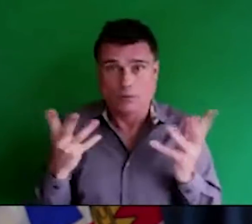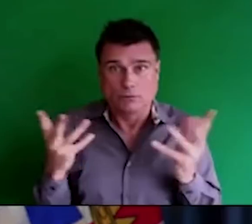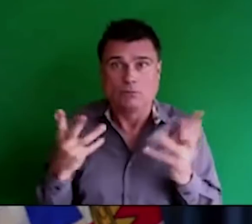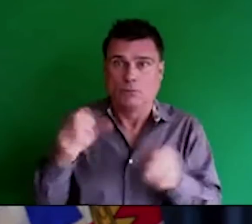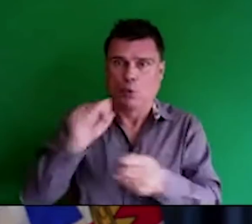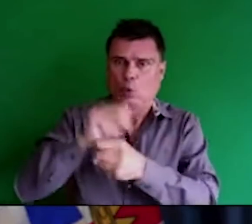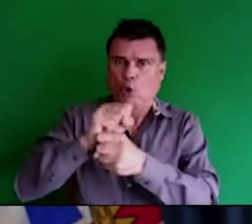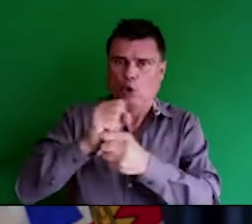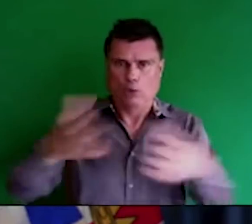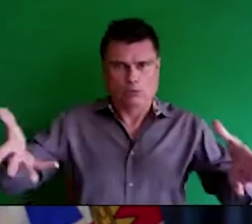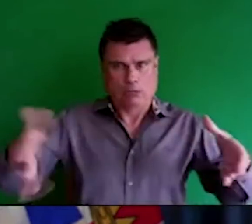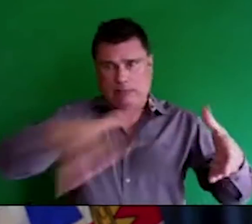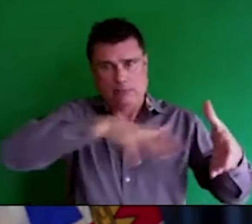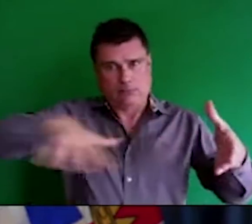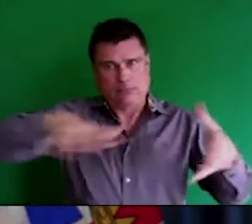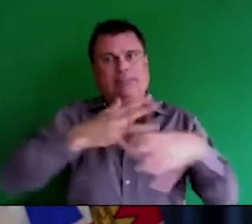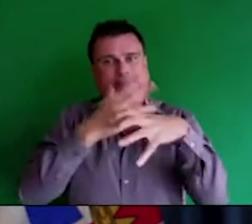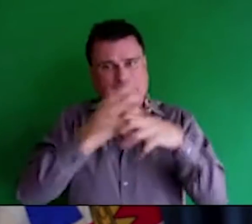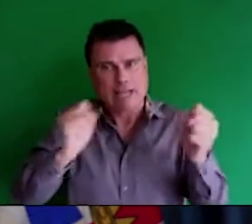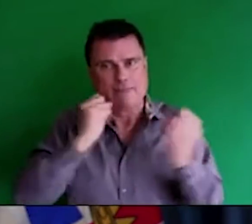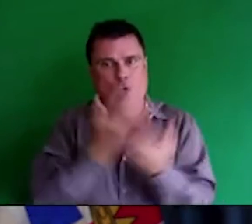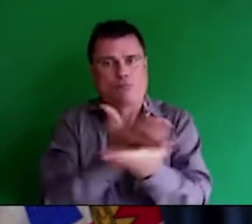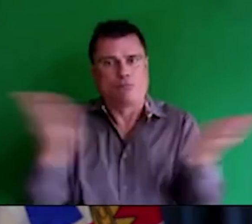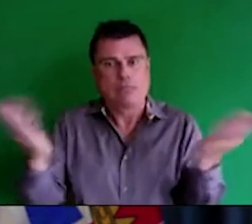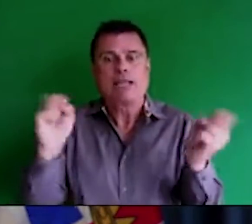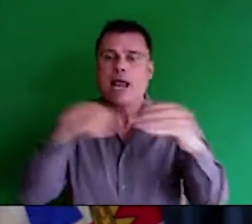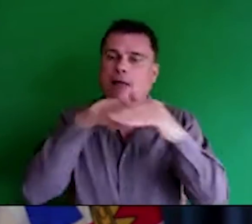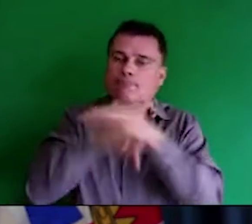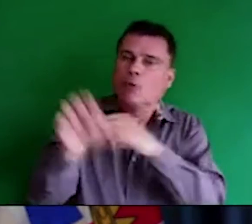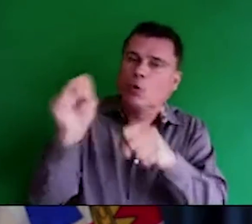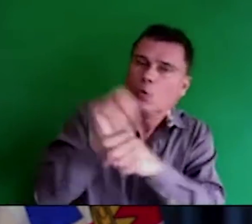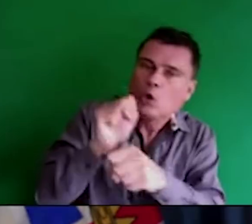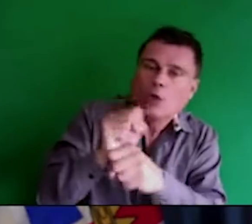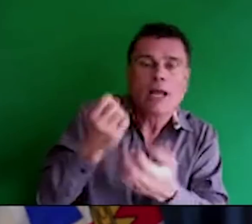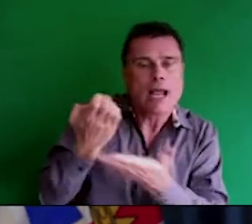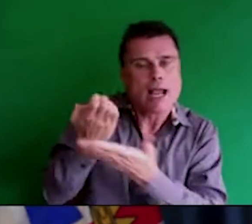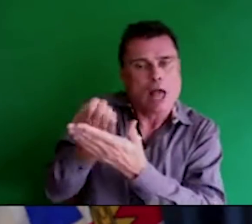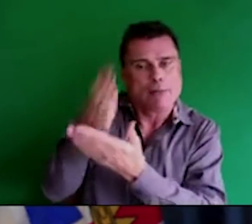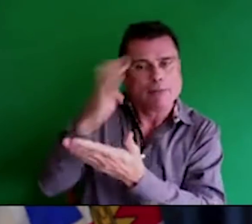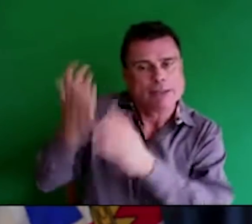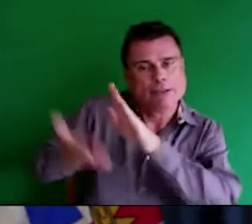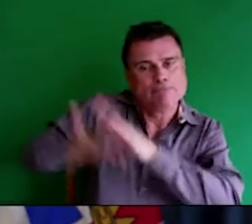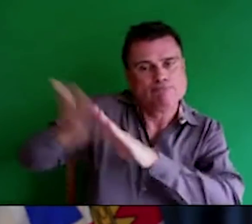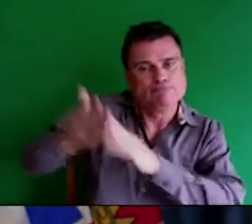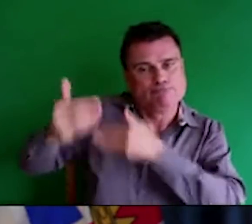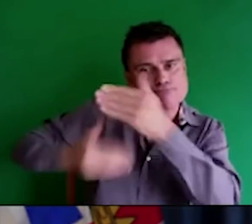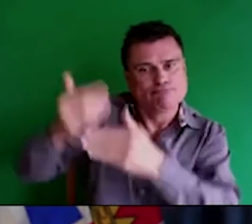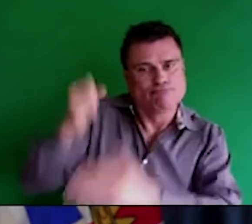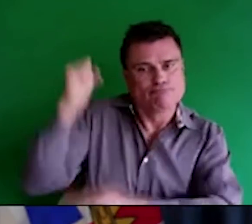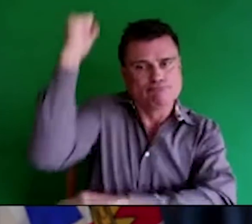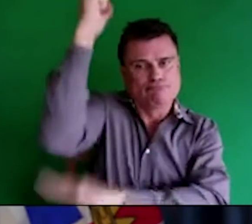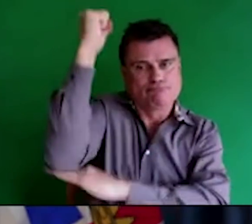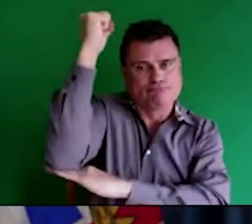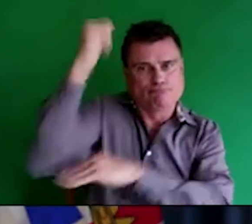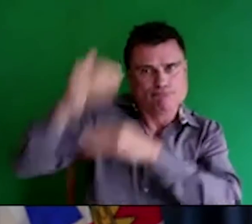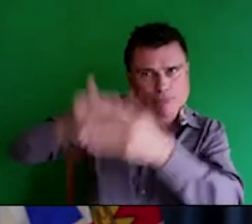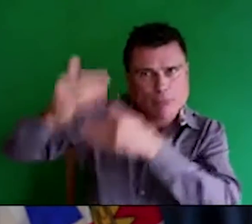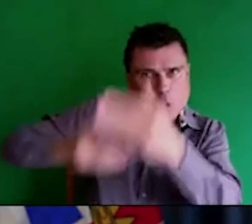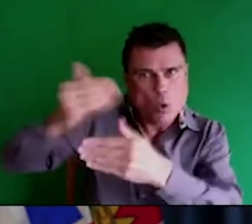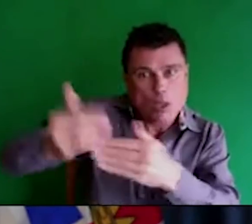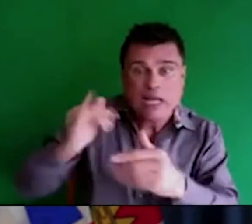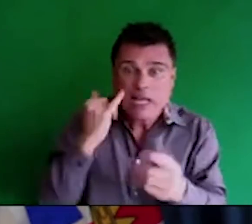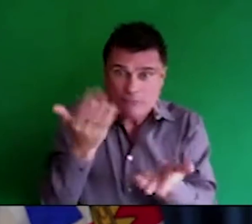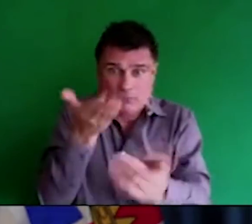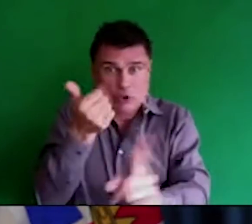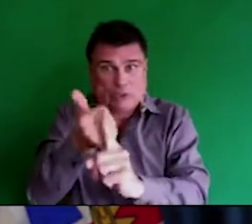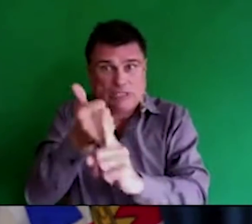objective is to make sure that our economy can remain open. But if you're sick, you need to stay home. If you don't know